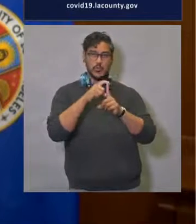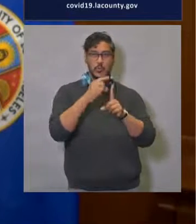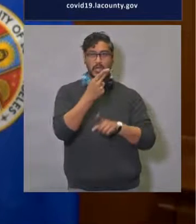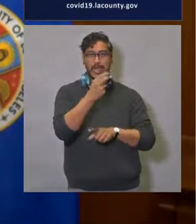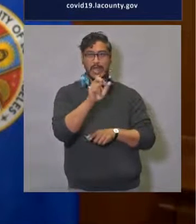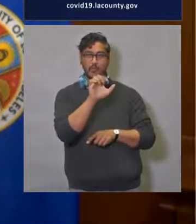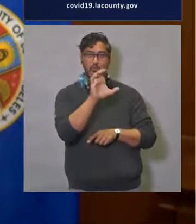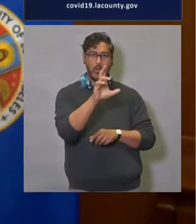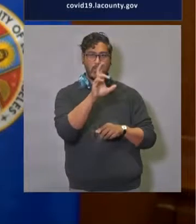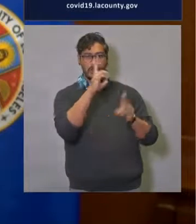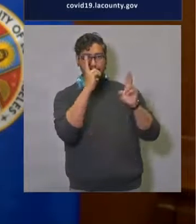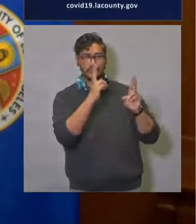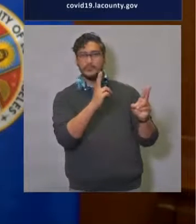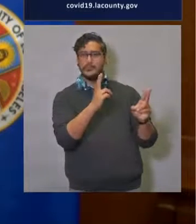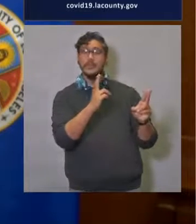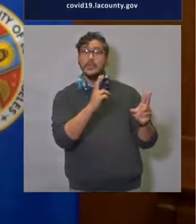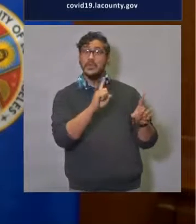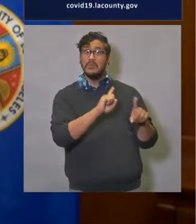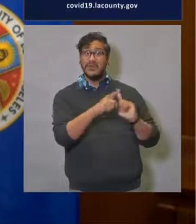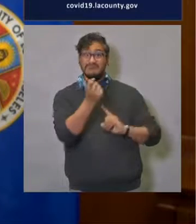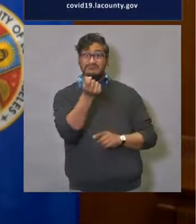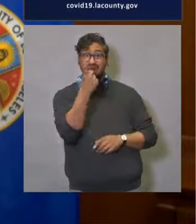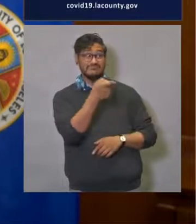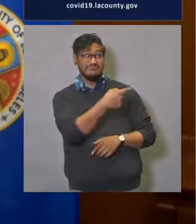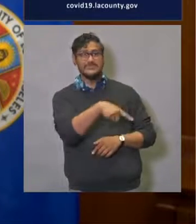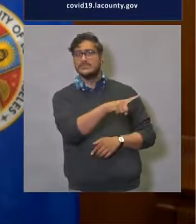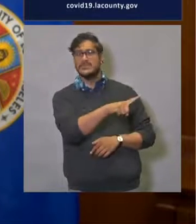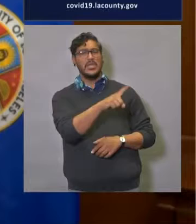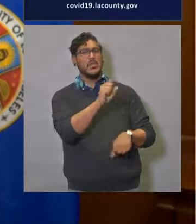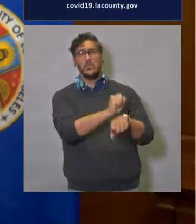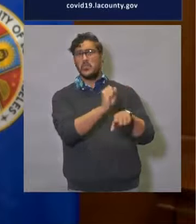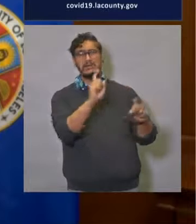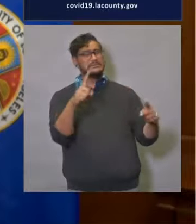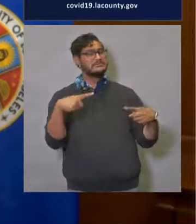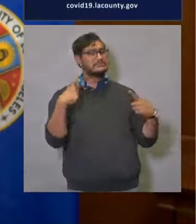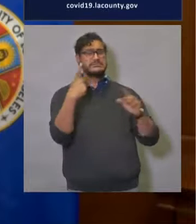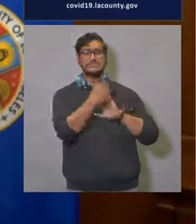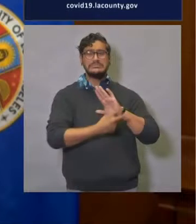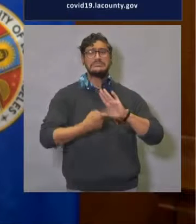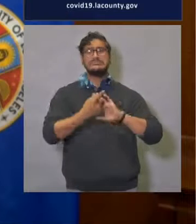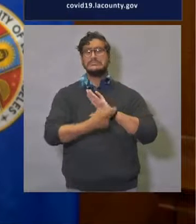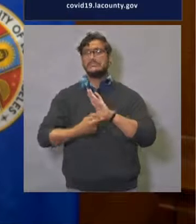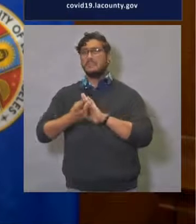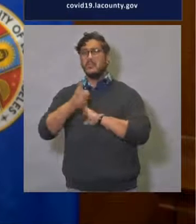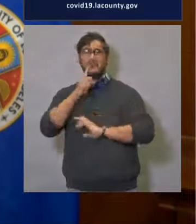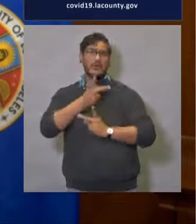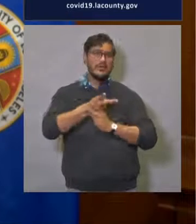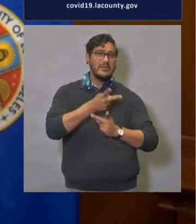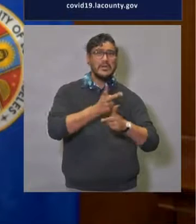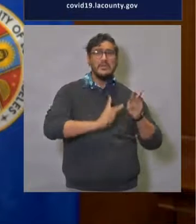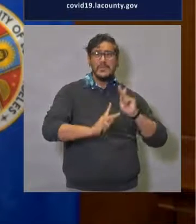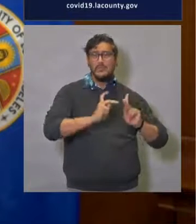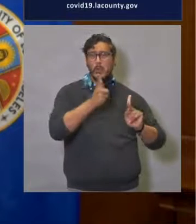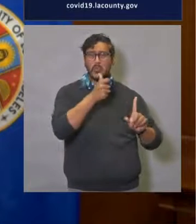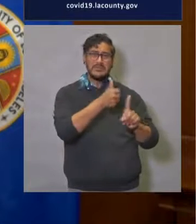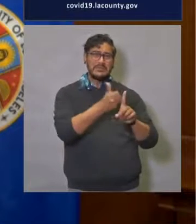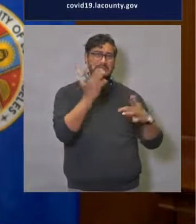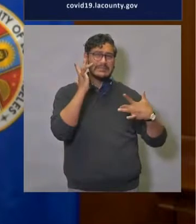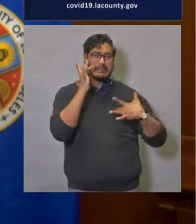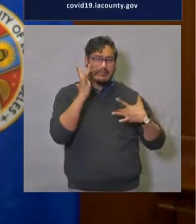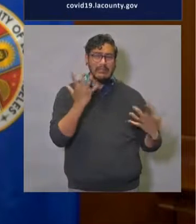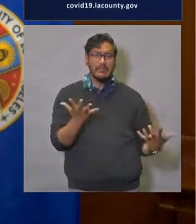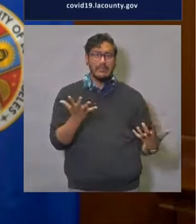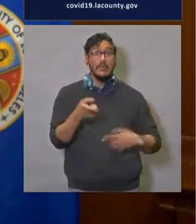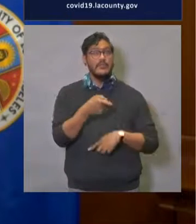healthcare heroes have worked incredibly long hours to care for residents sick with COVID. They provided testing and tracing services to